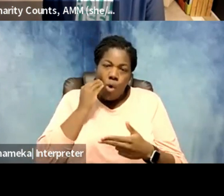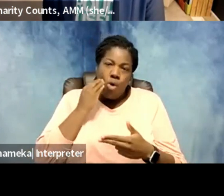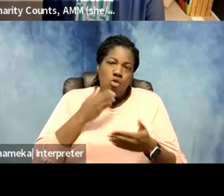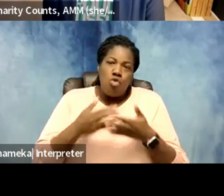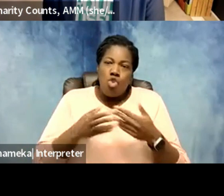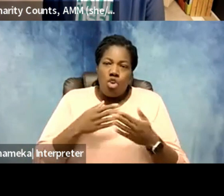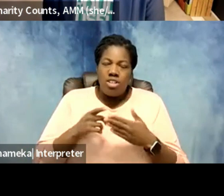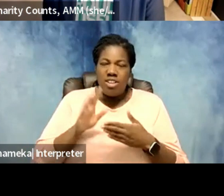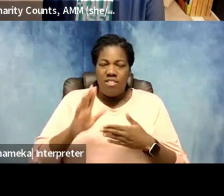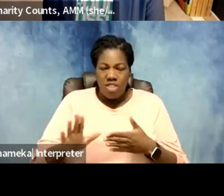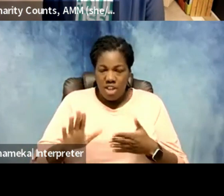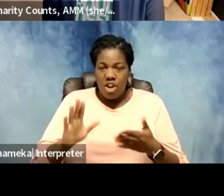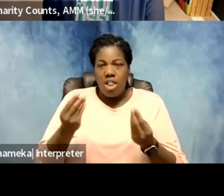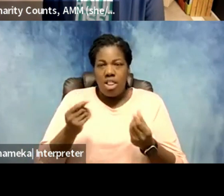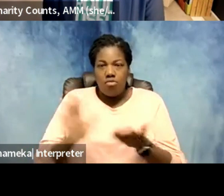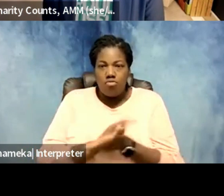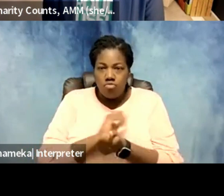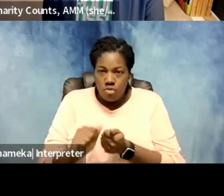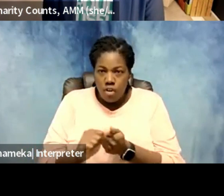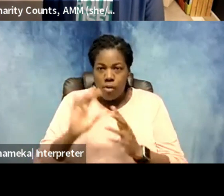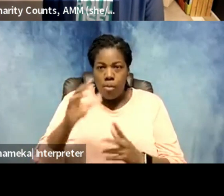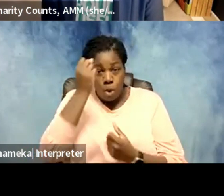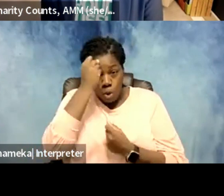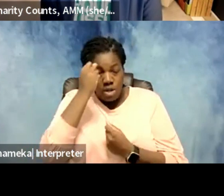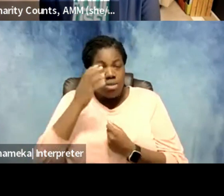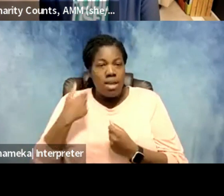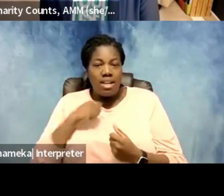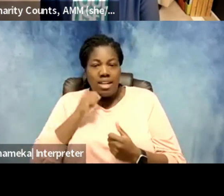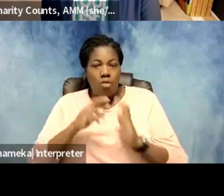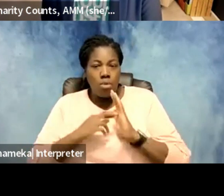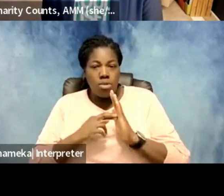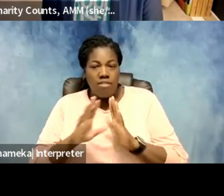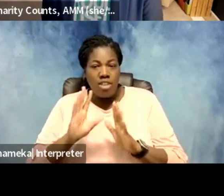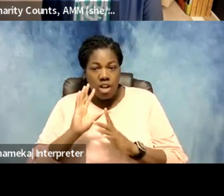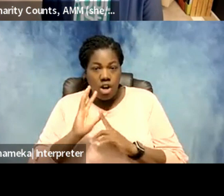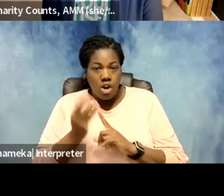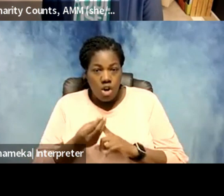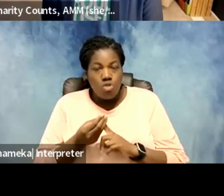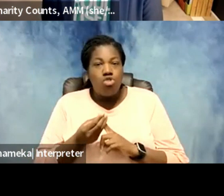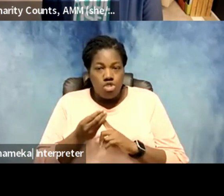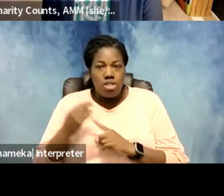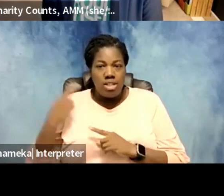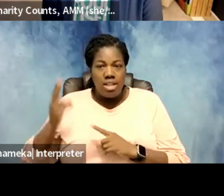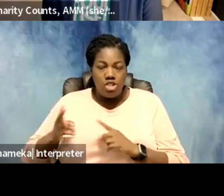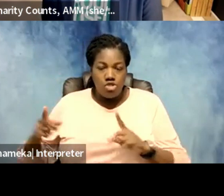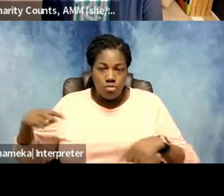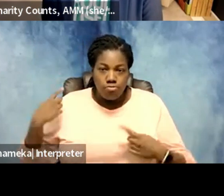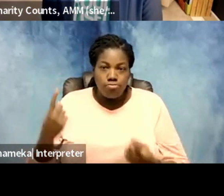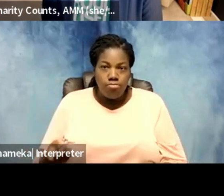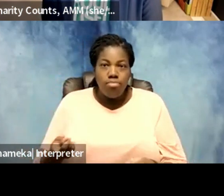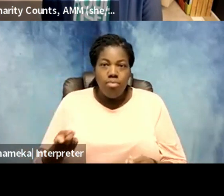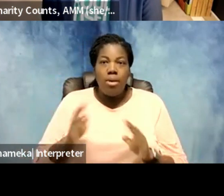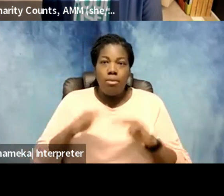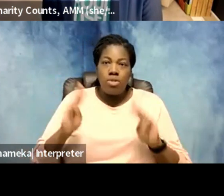their land and lives as a result of colonialism, the misrepresentation of their cultures and heritage across time, including by